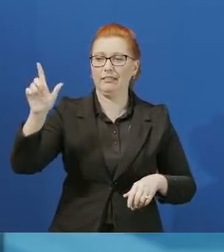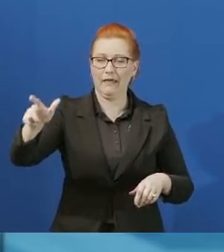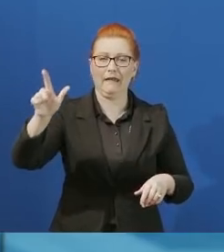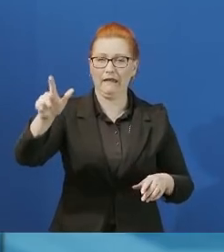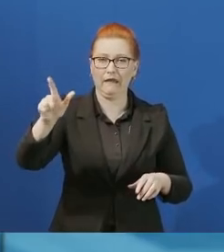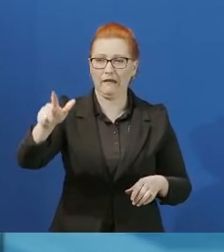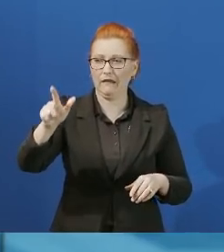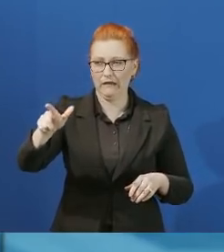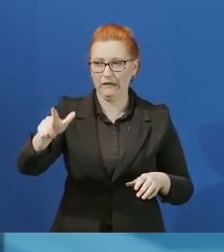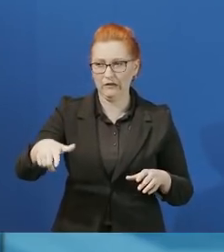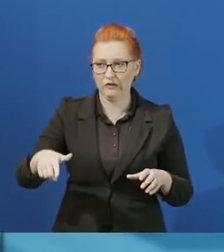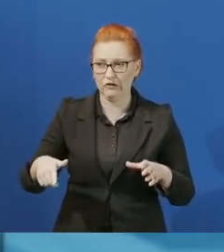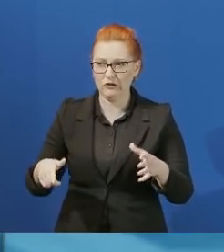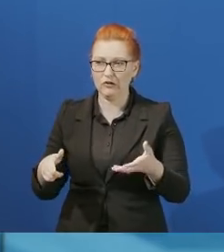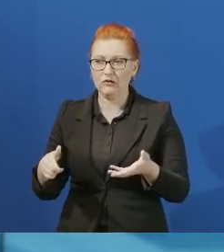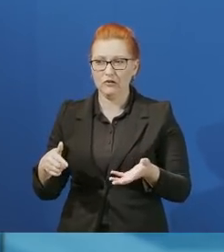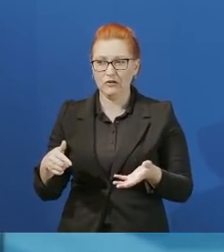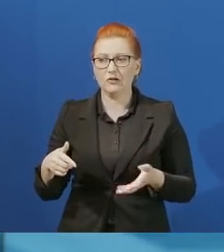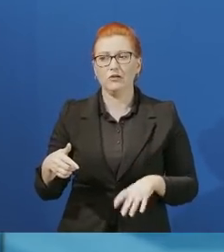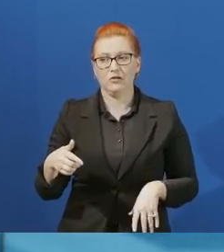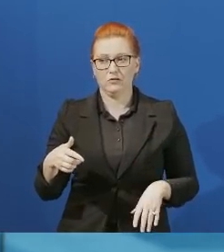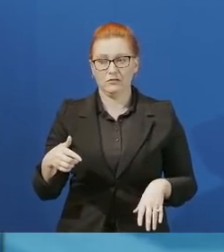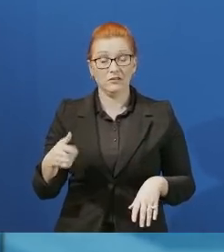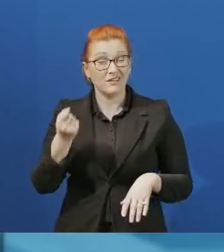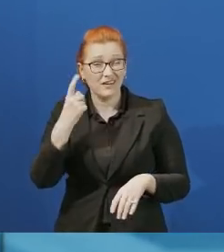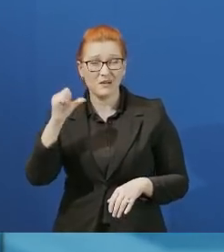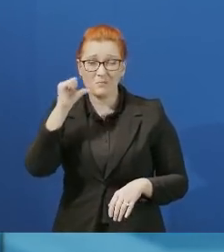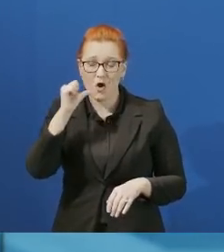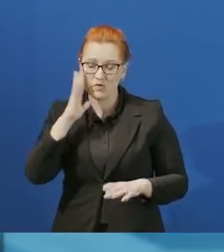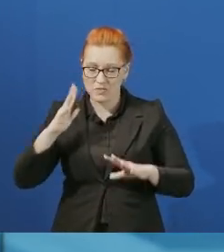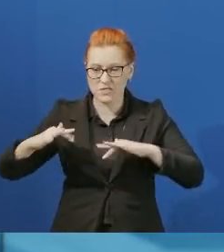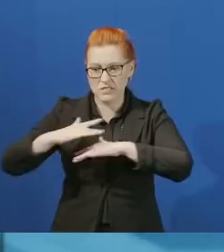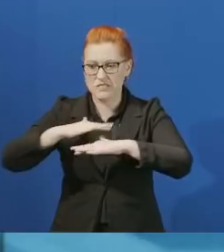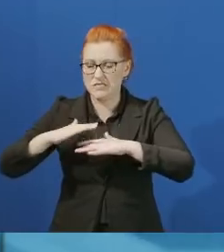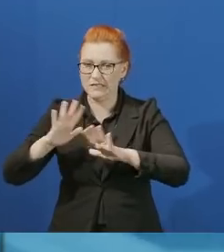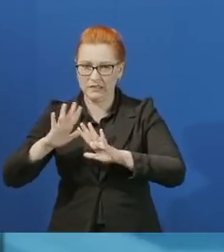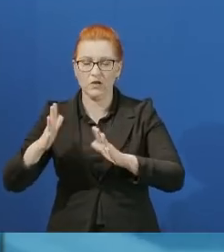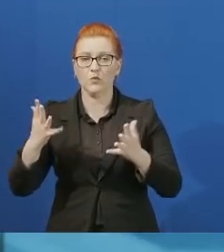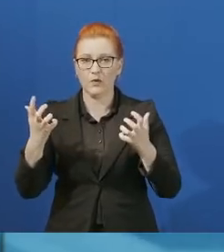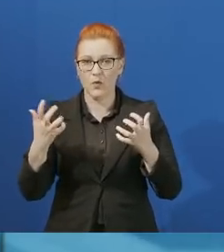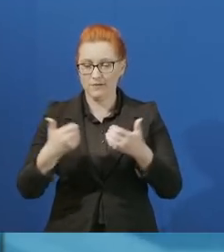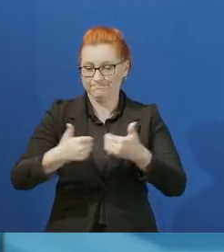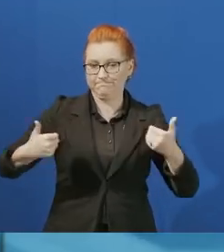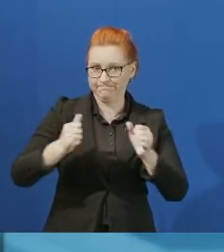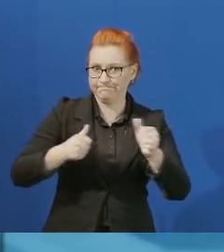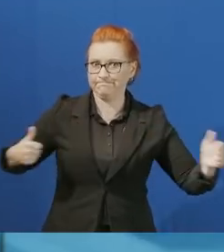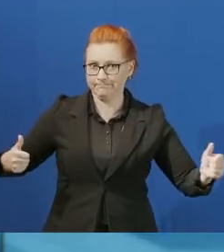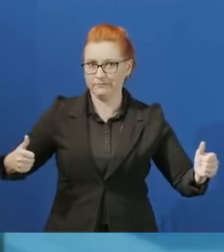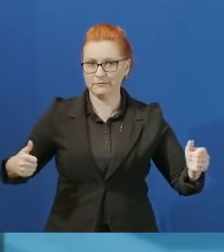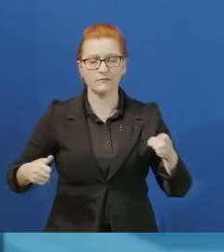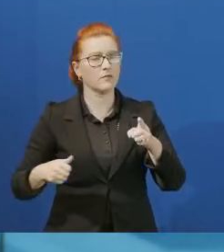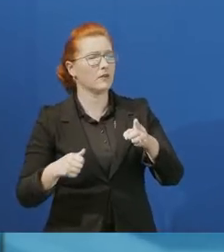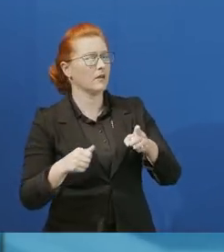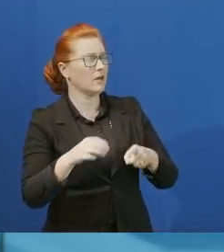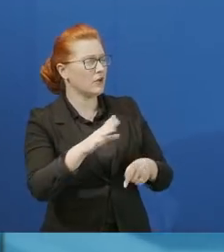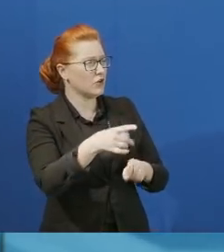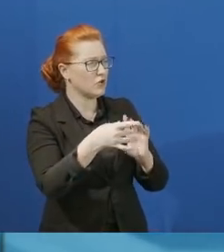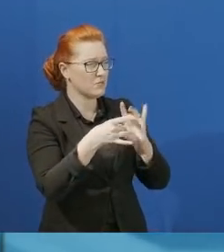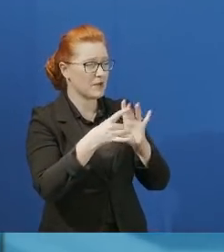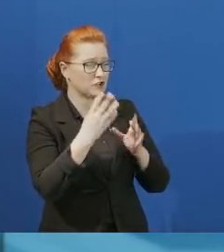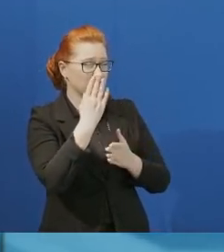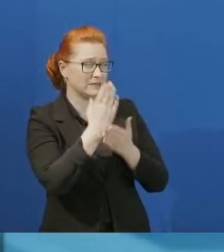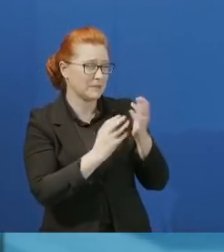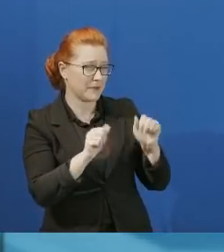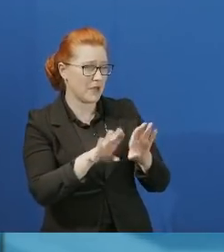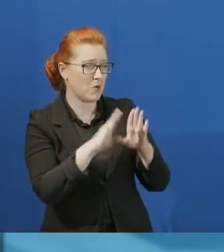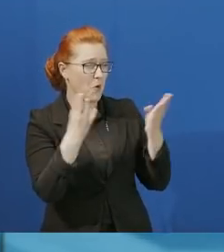your question? Small businesses. You mentioned that some can open voluntarily. Can you clarify? So it would be any small business that was